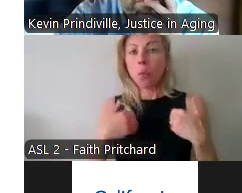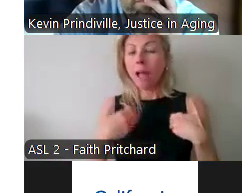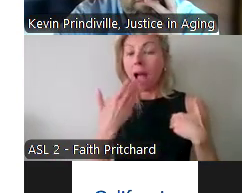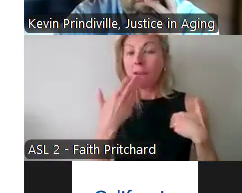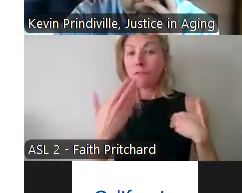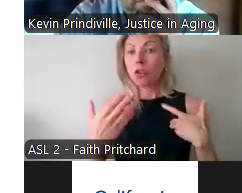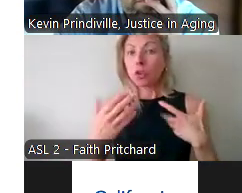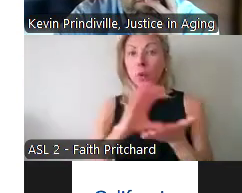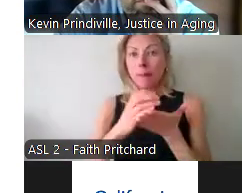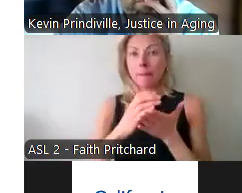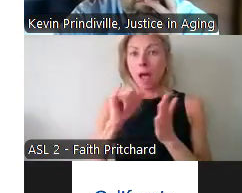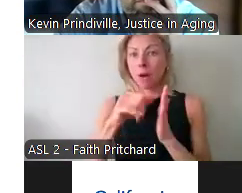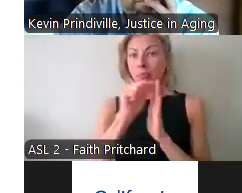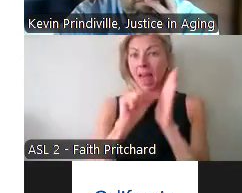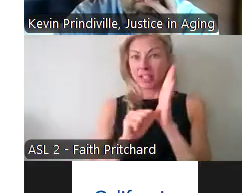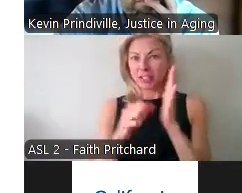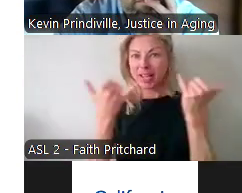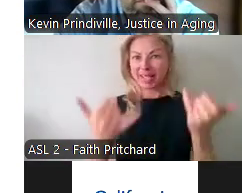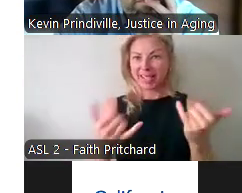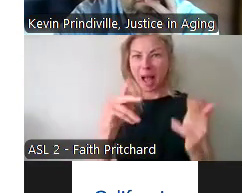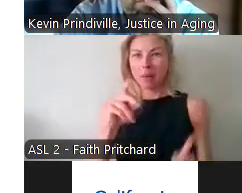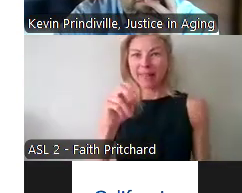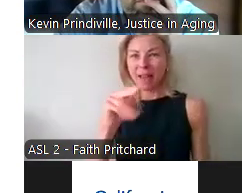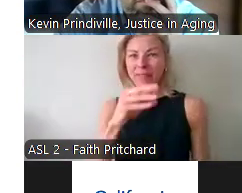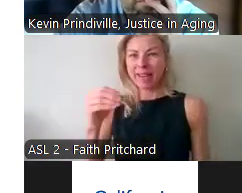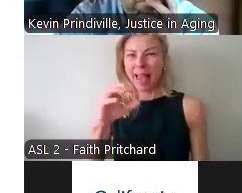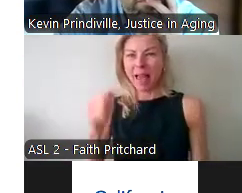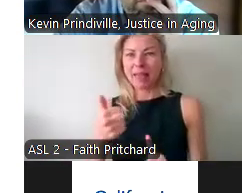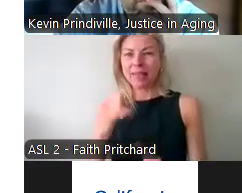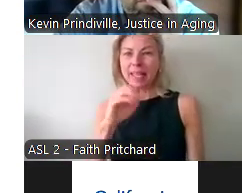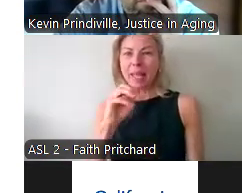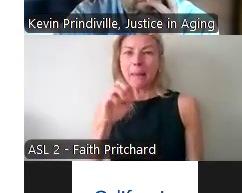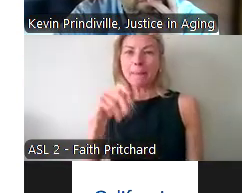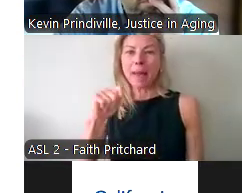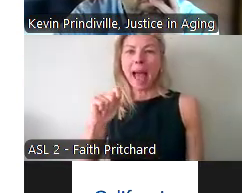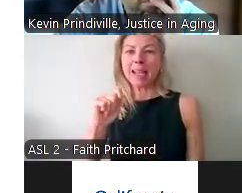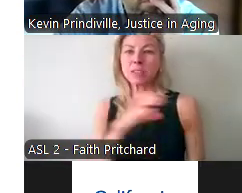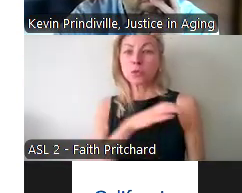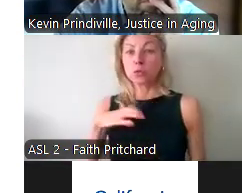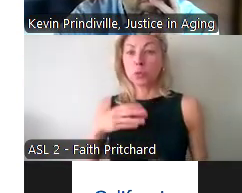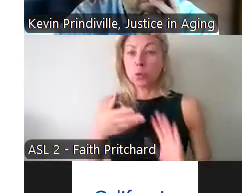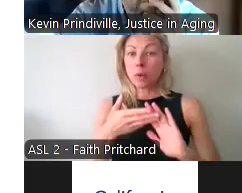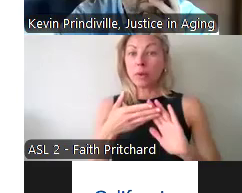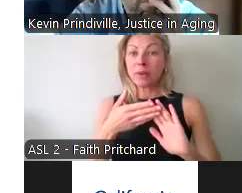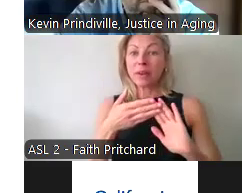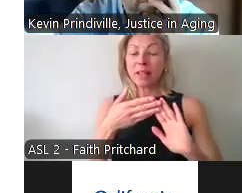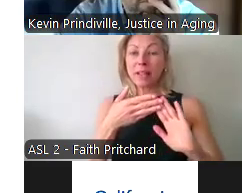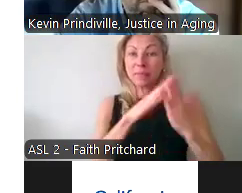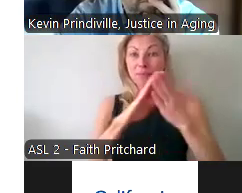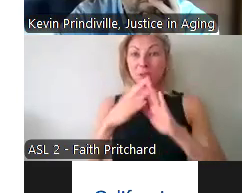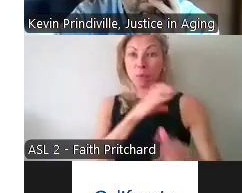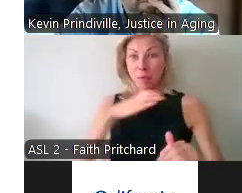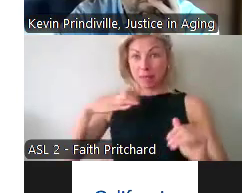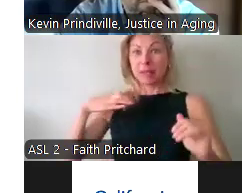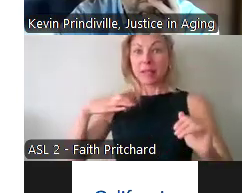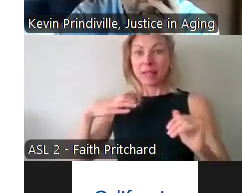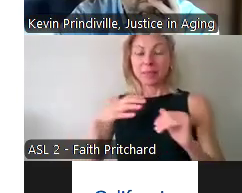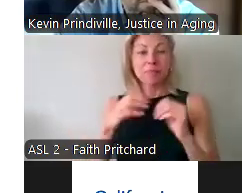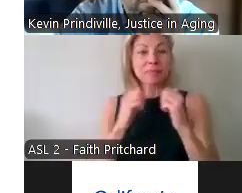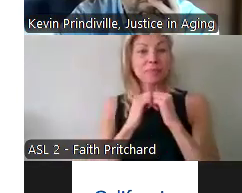agenda now for Kevin and the Impact Committee members to share their thoughts and thinking with us. And then we have time